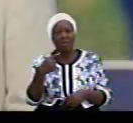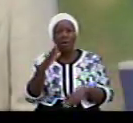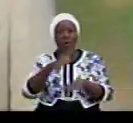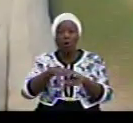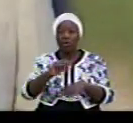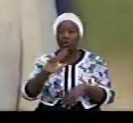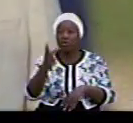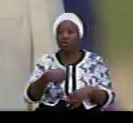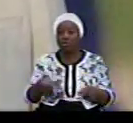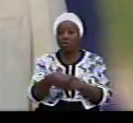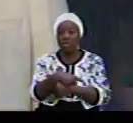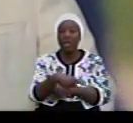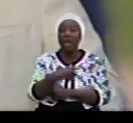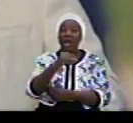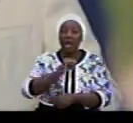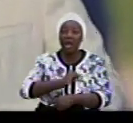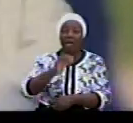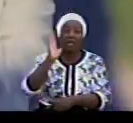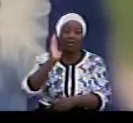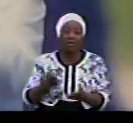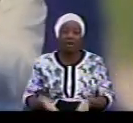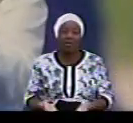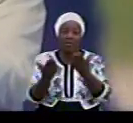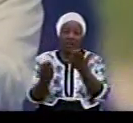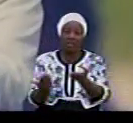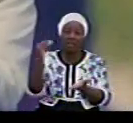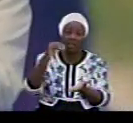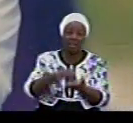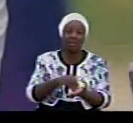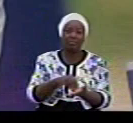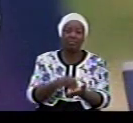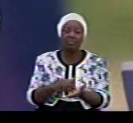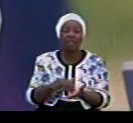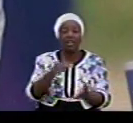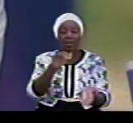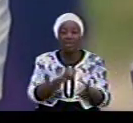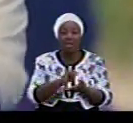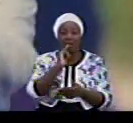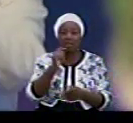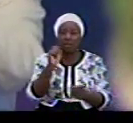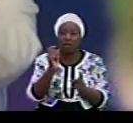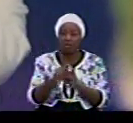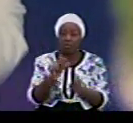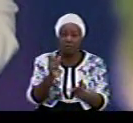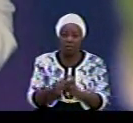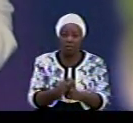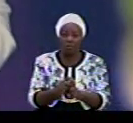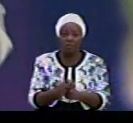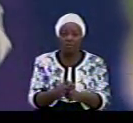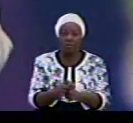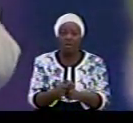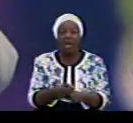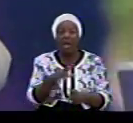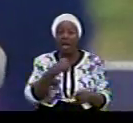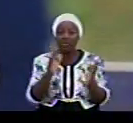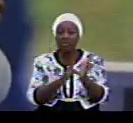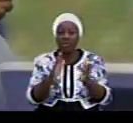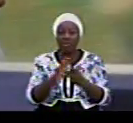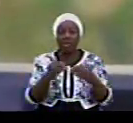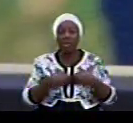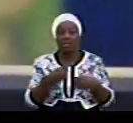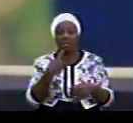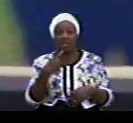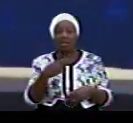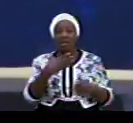day, I will rise again. That's the word And Jesus had said,